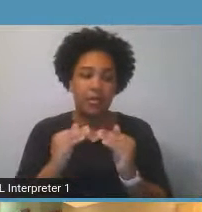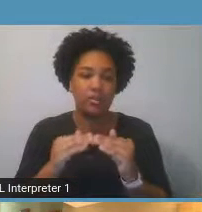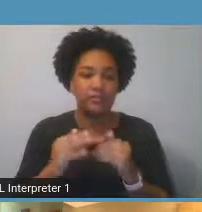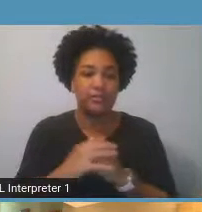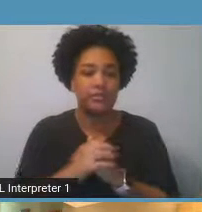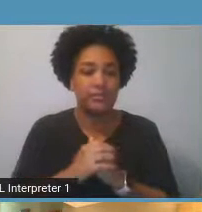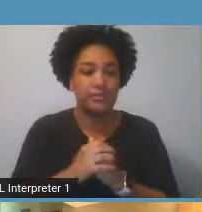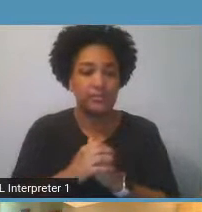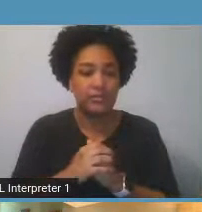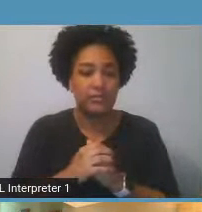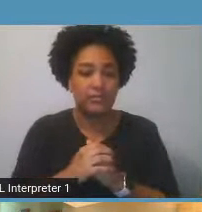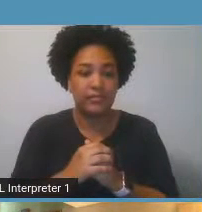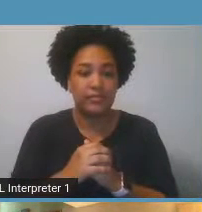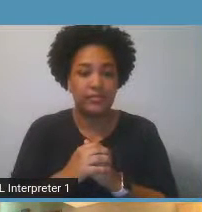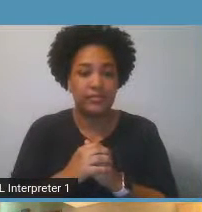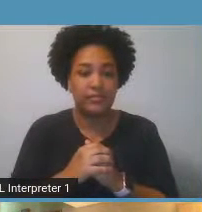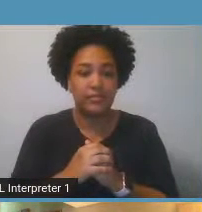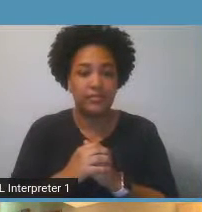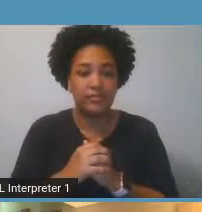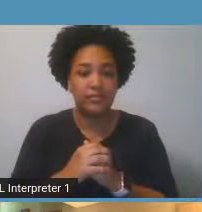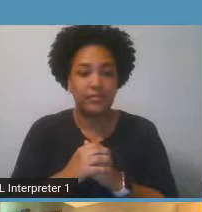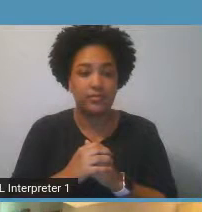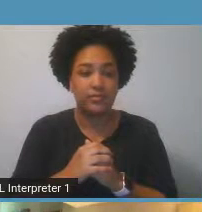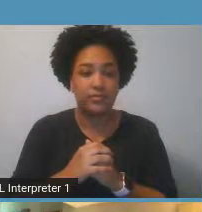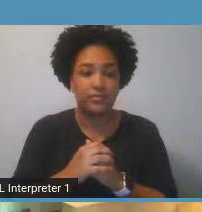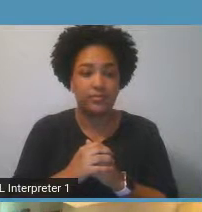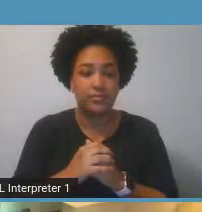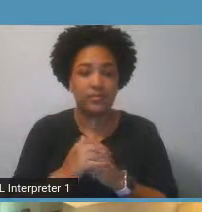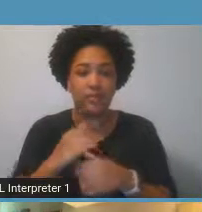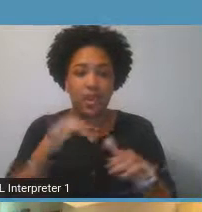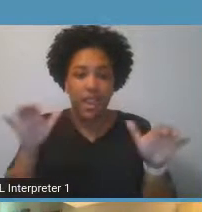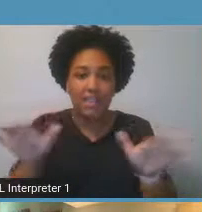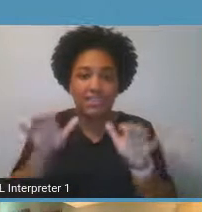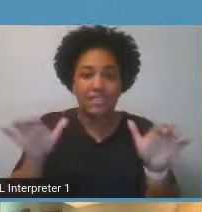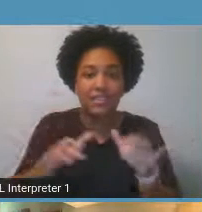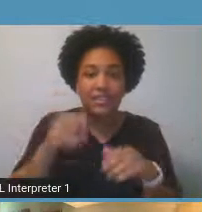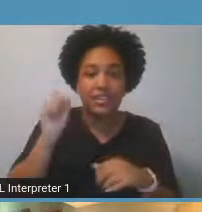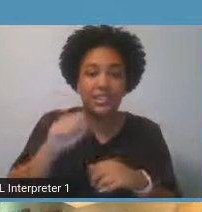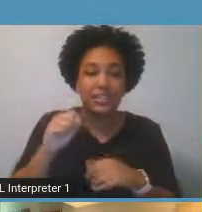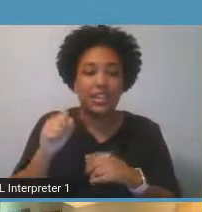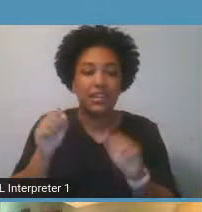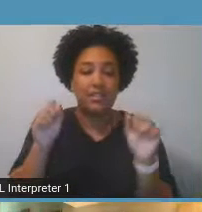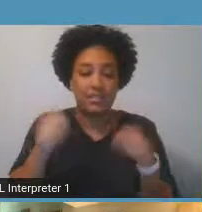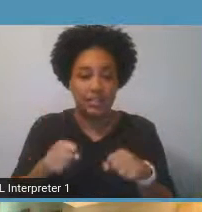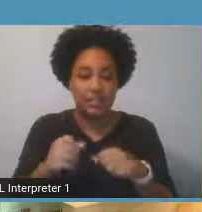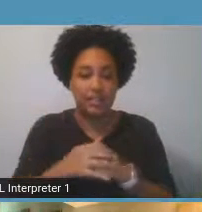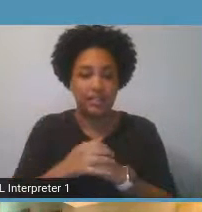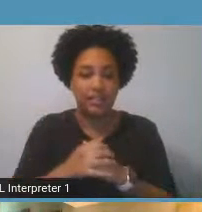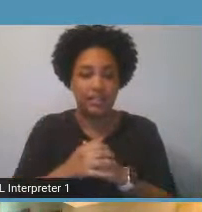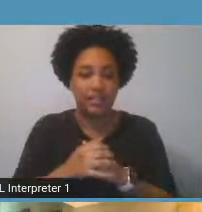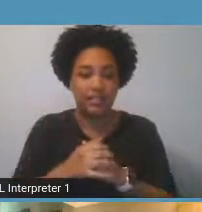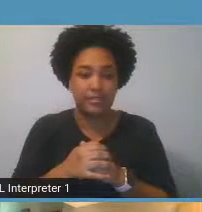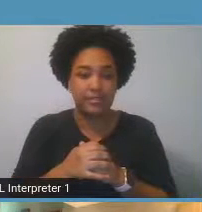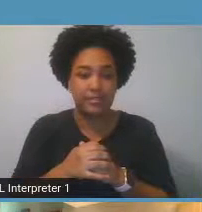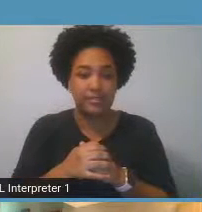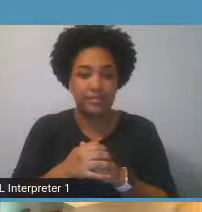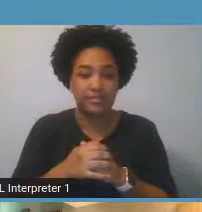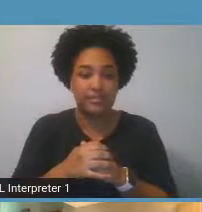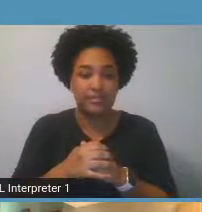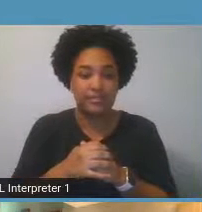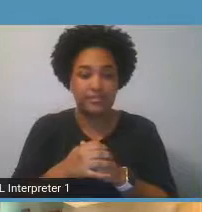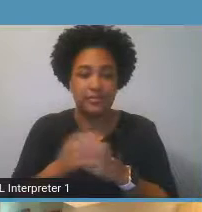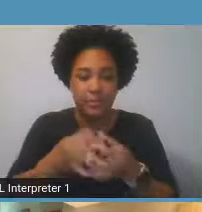interactivities could be very insightful in terms of multimedia retrieval and virtual galleries. And also,